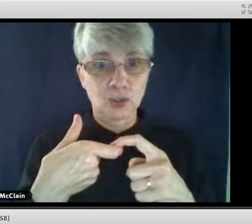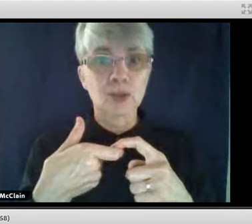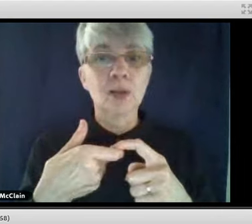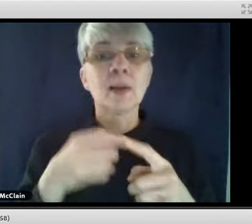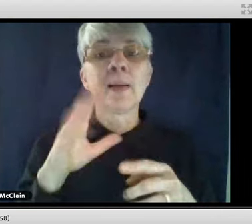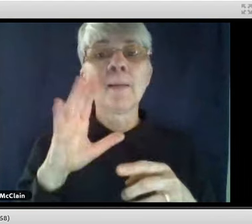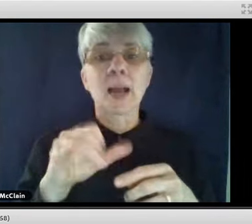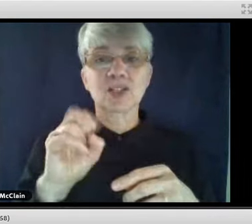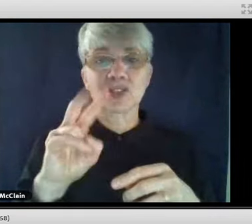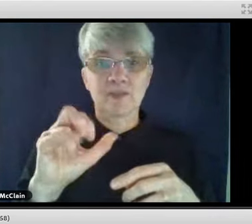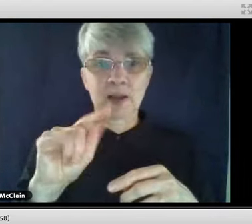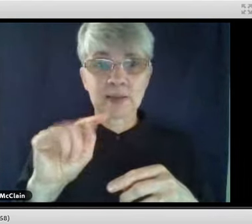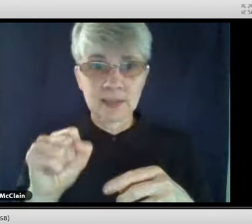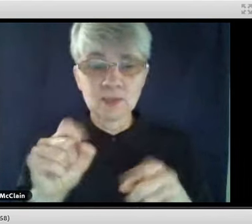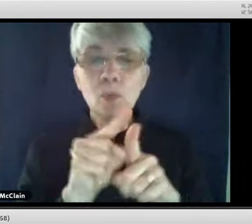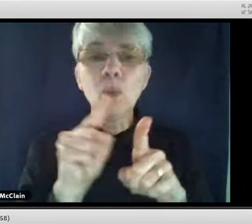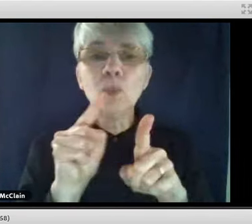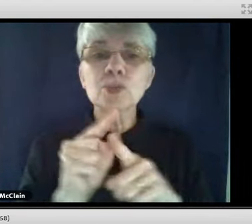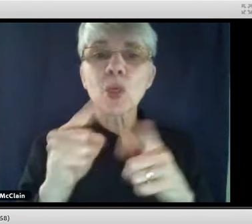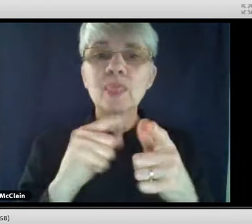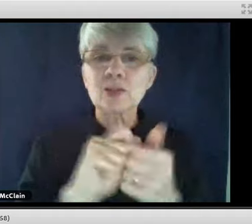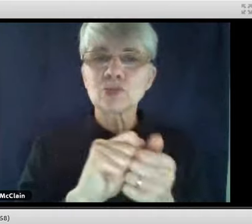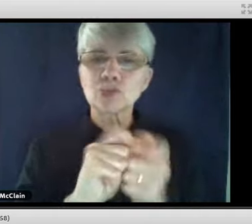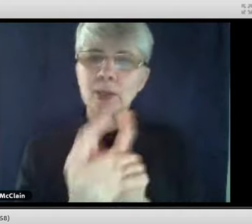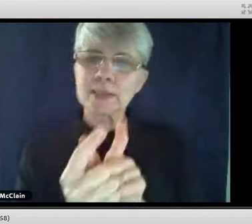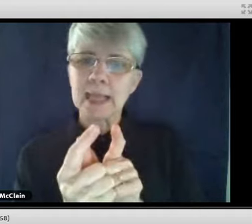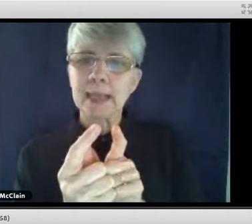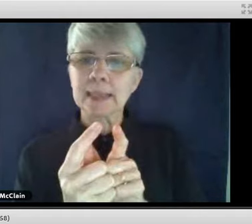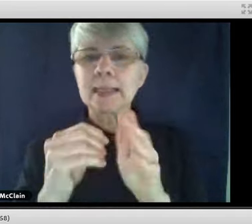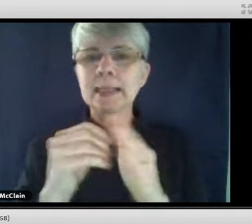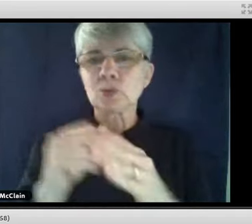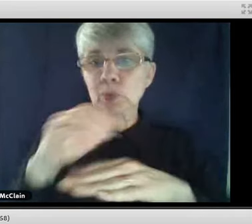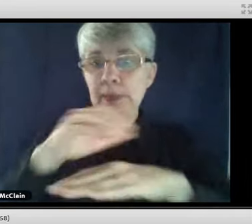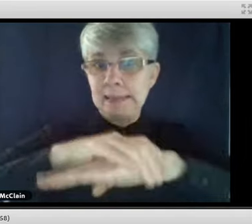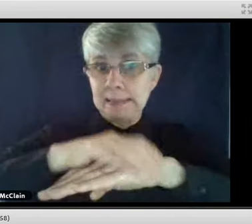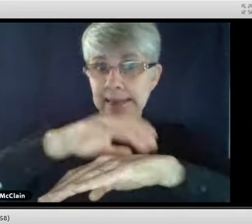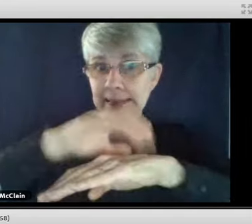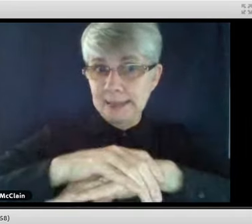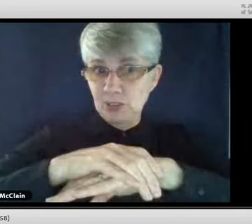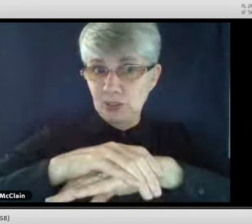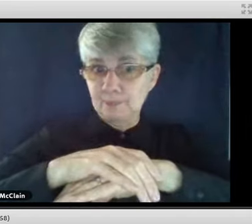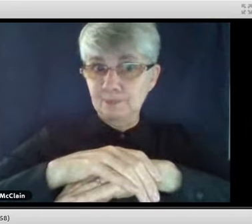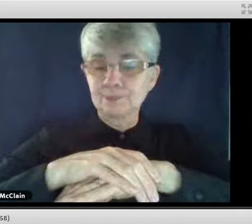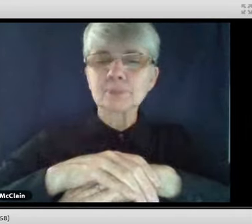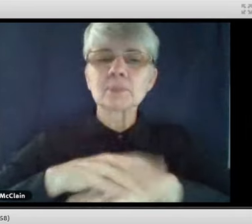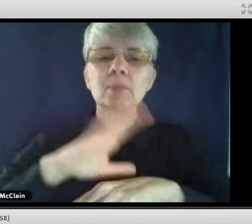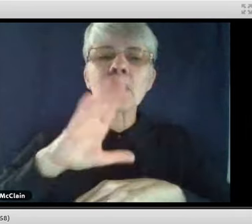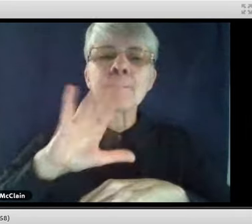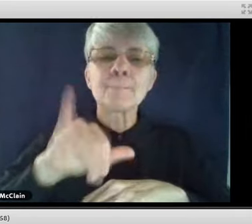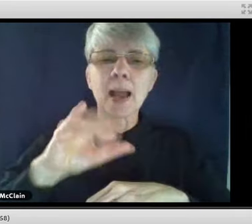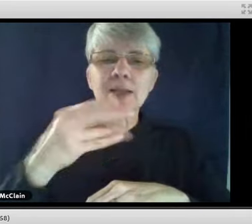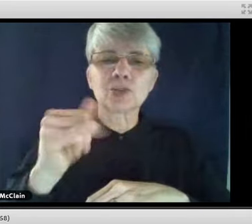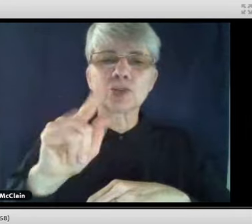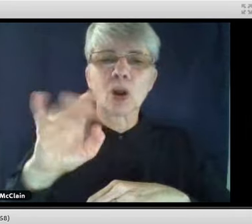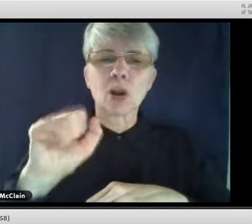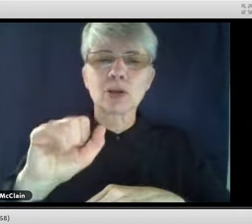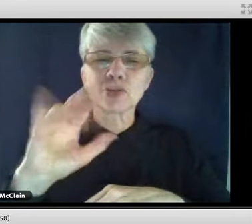Cervantes. It was also then translated, the text was translated into English by Charles Durand